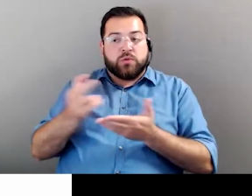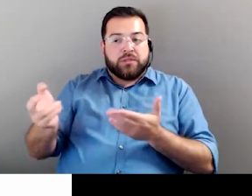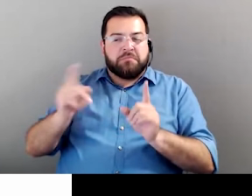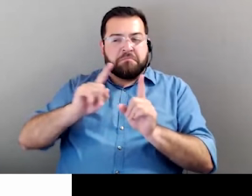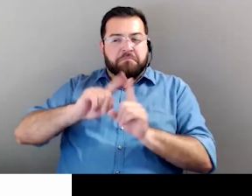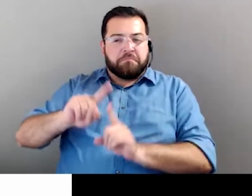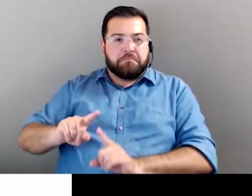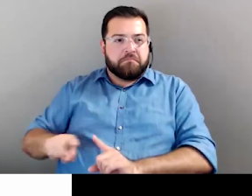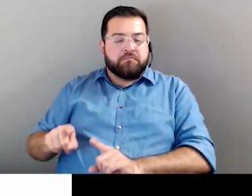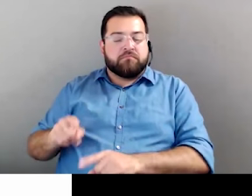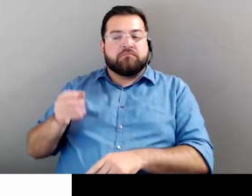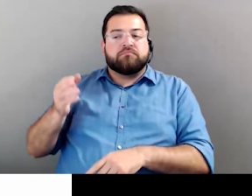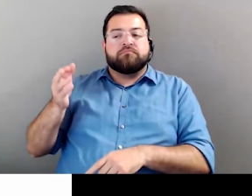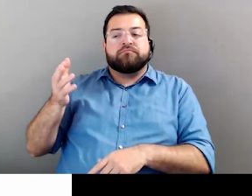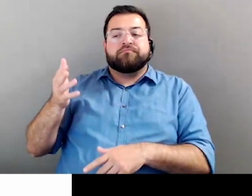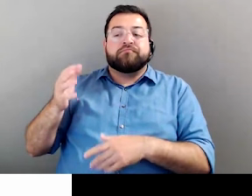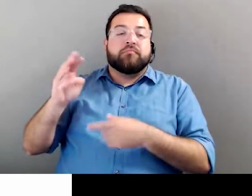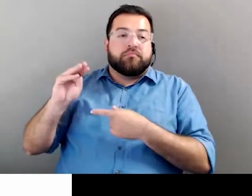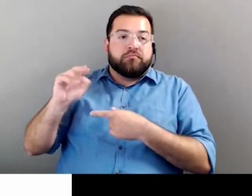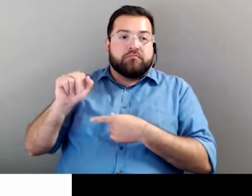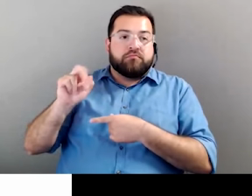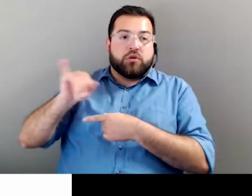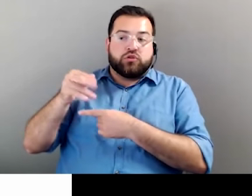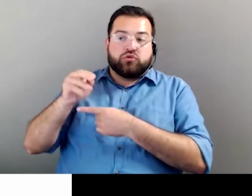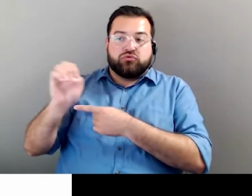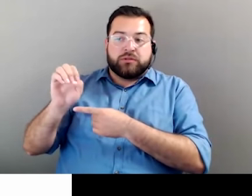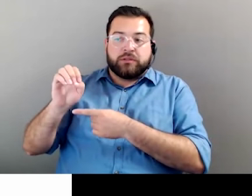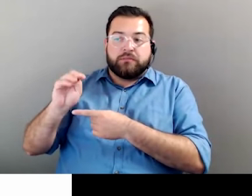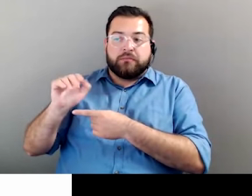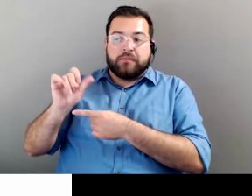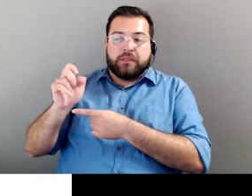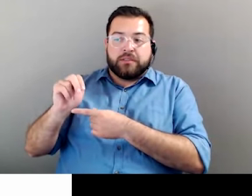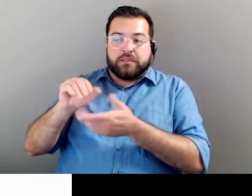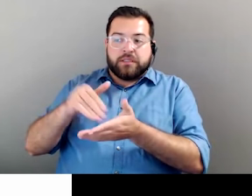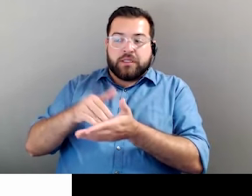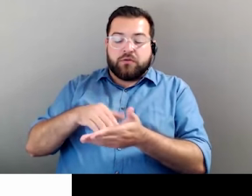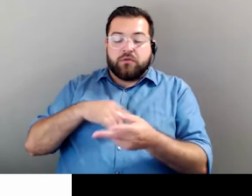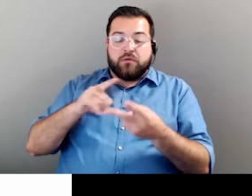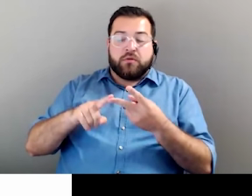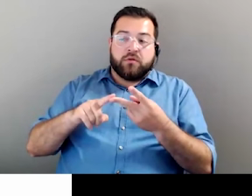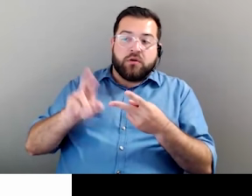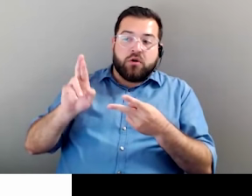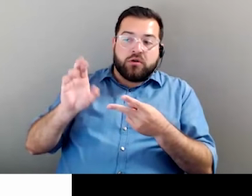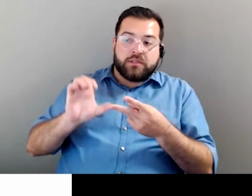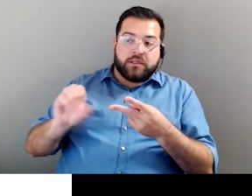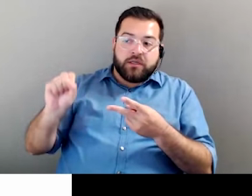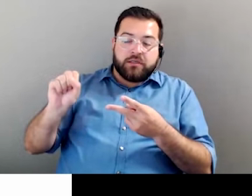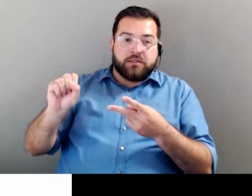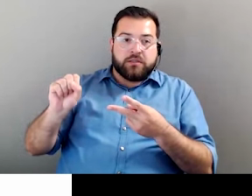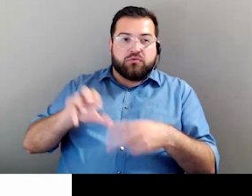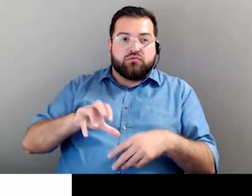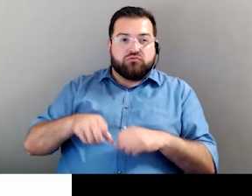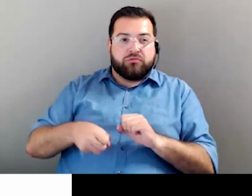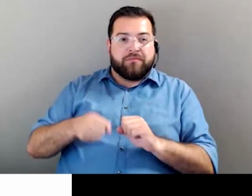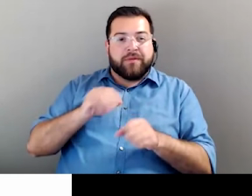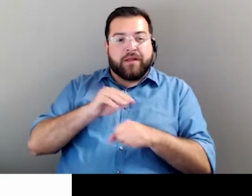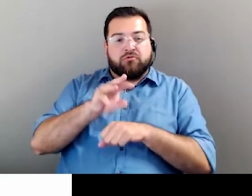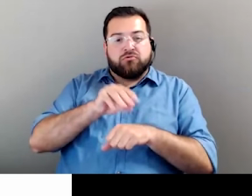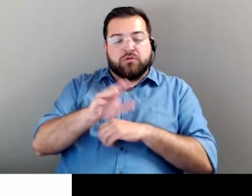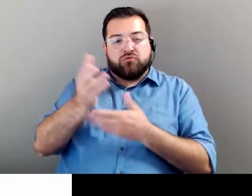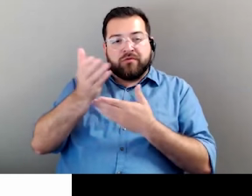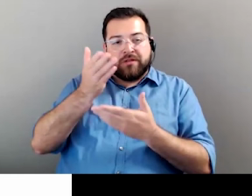resources. So like the Marjorie Mason Center or the rape counseling services of Fresno. They